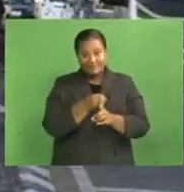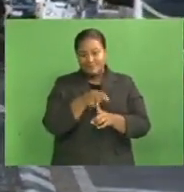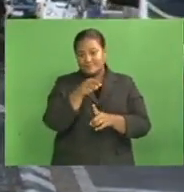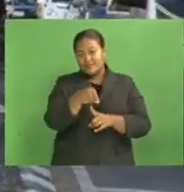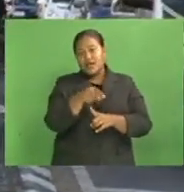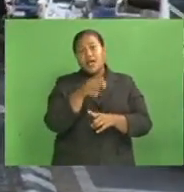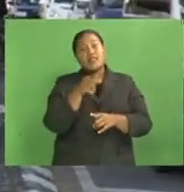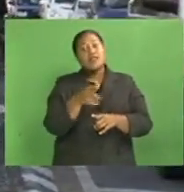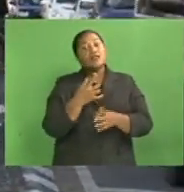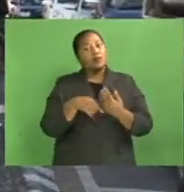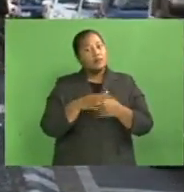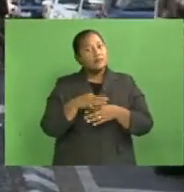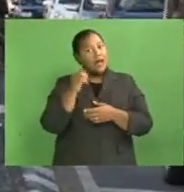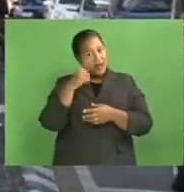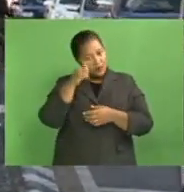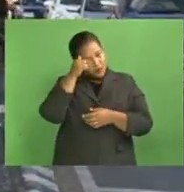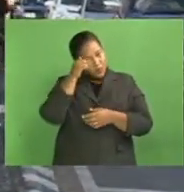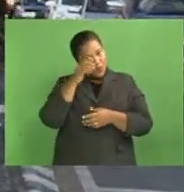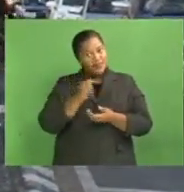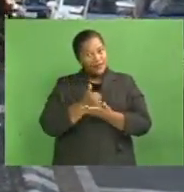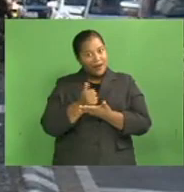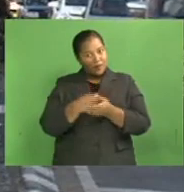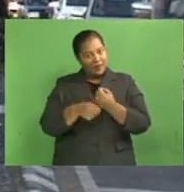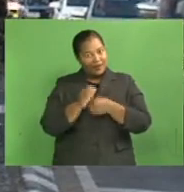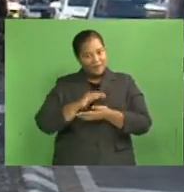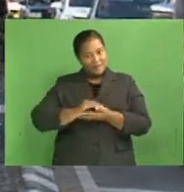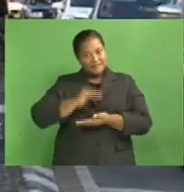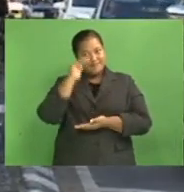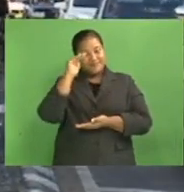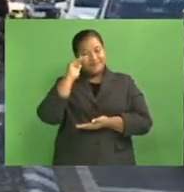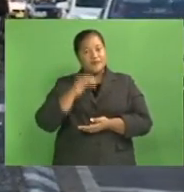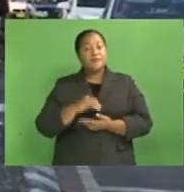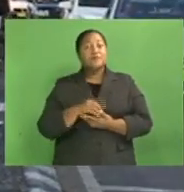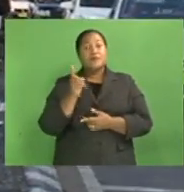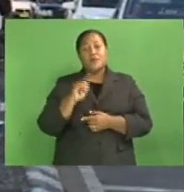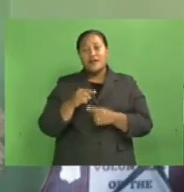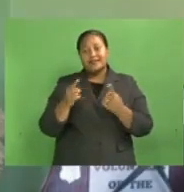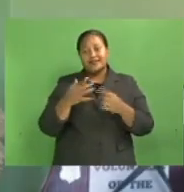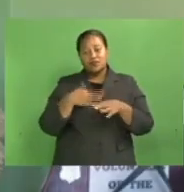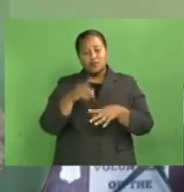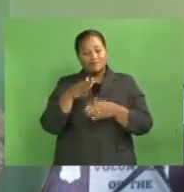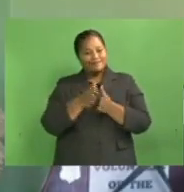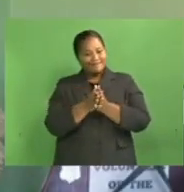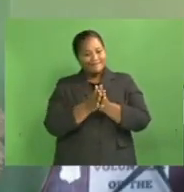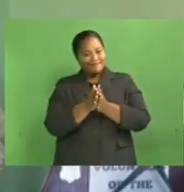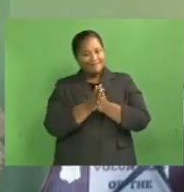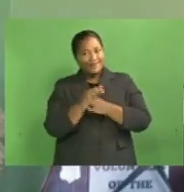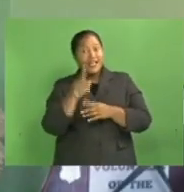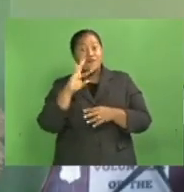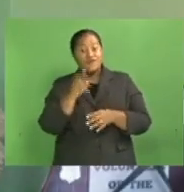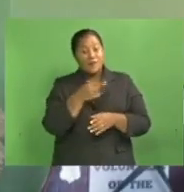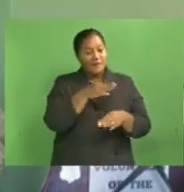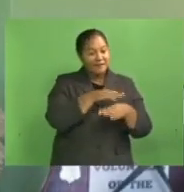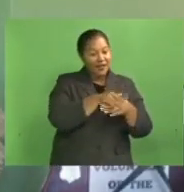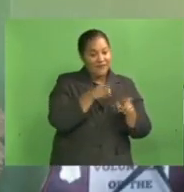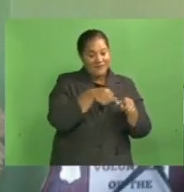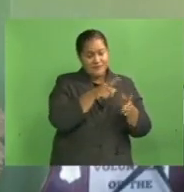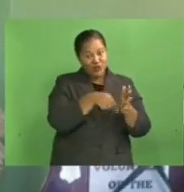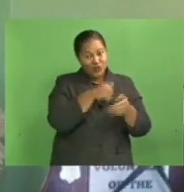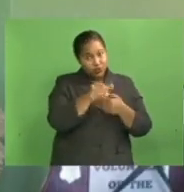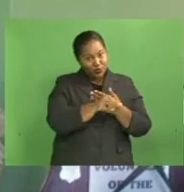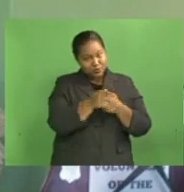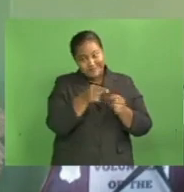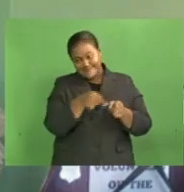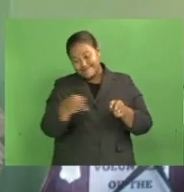are expecting the numbers to rise. One of the things that we were really looking forward of is from the month of June, July,